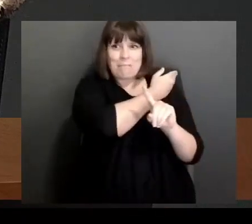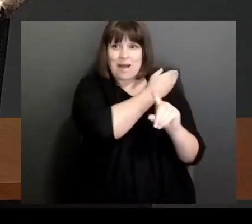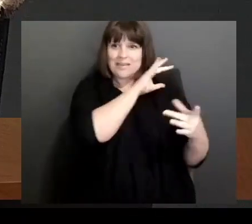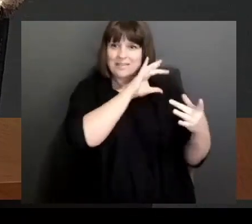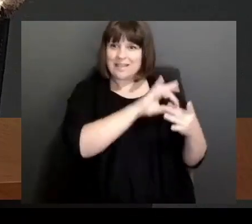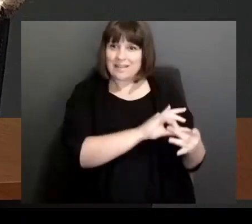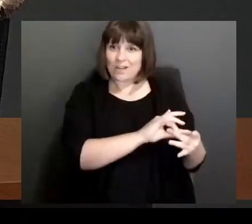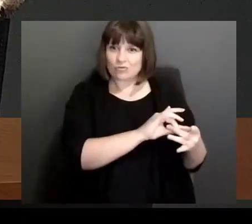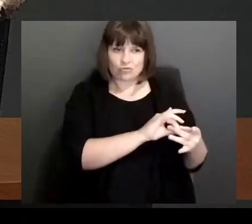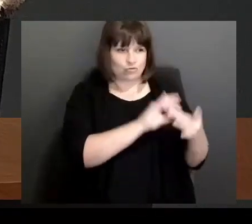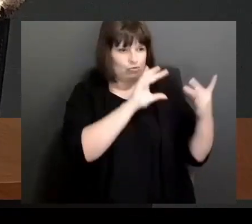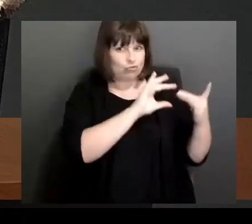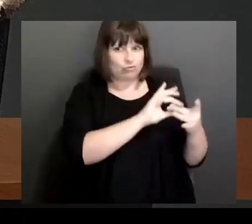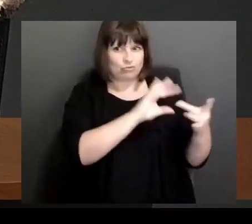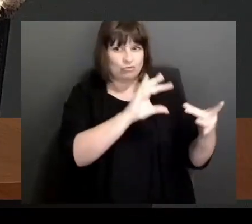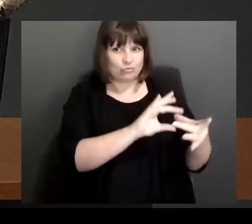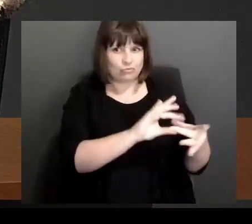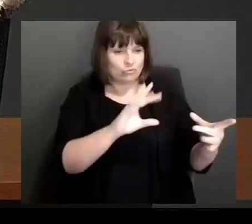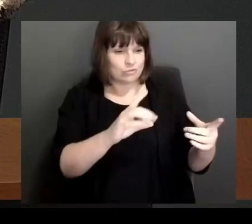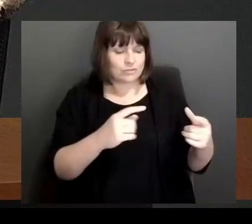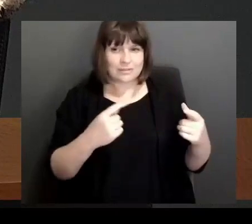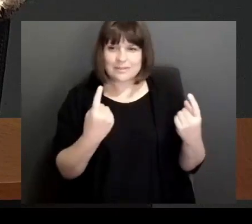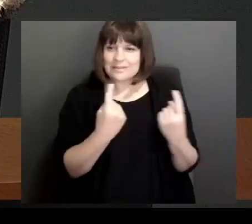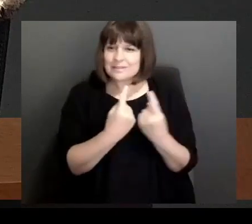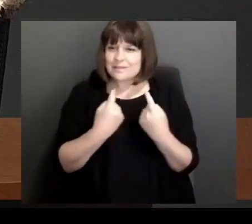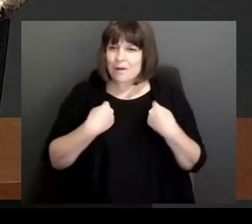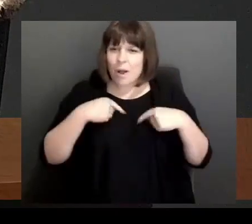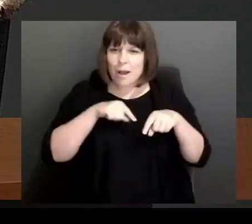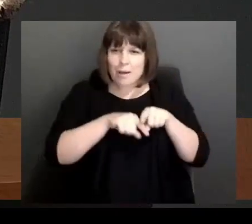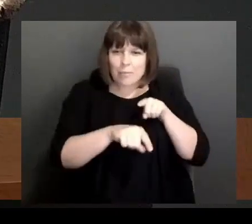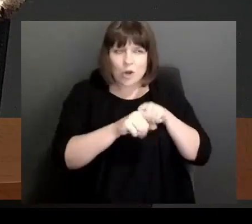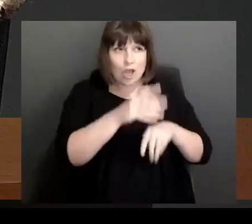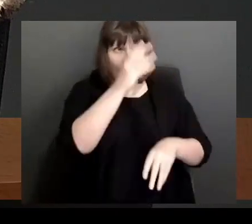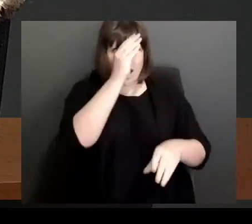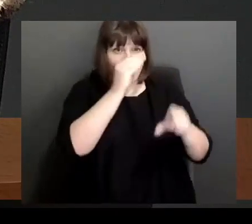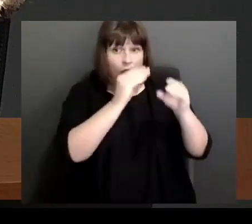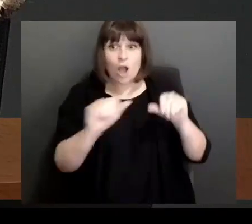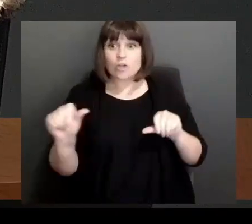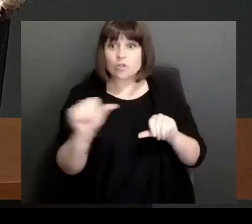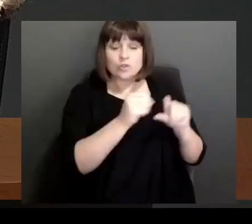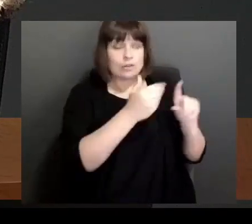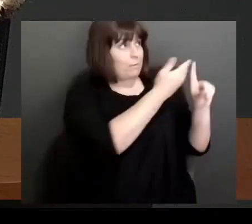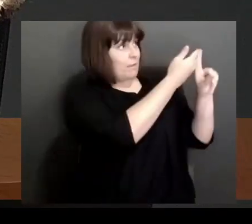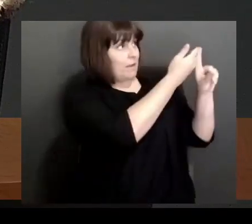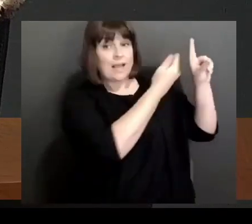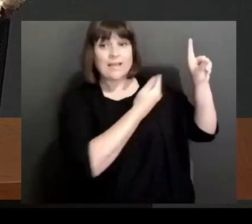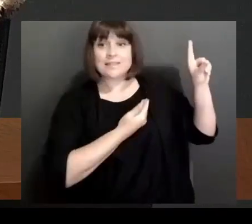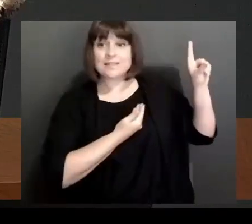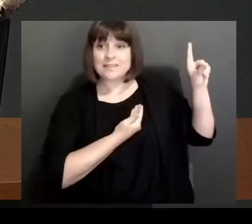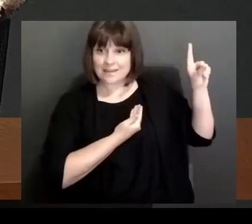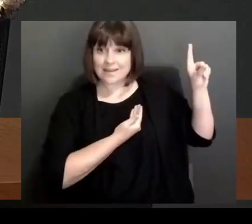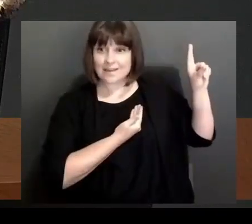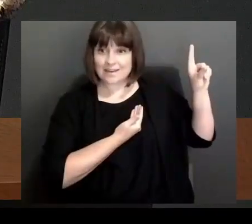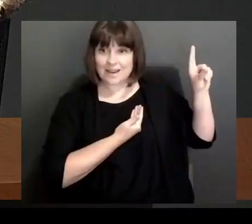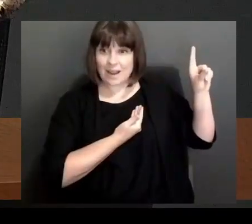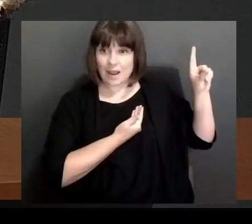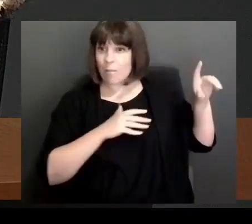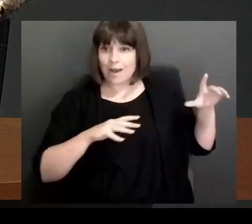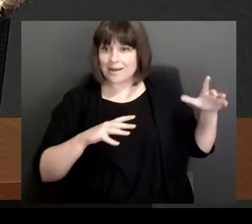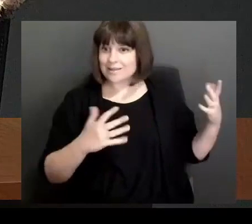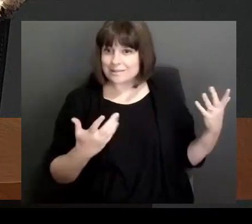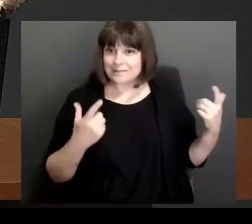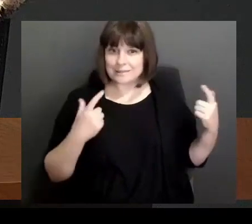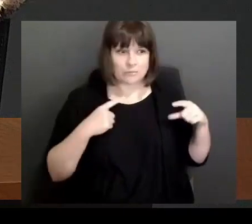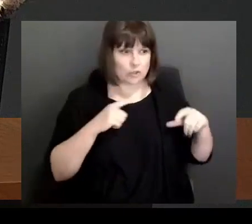Of this stuff that I'm learning now that I should have been handed down due to desecration of sites,